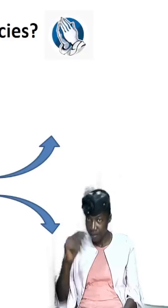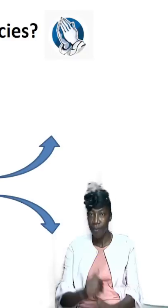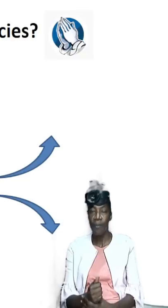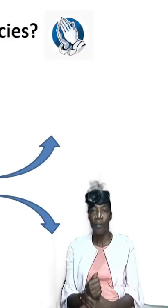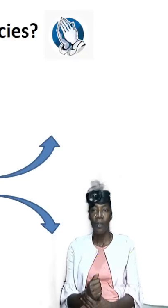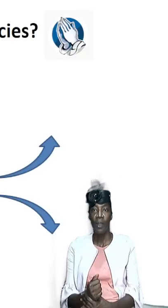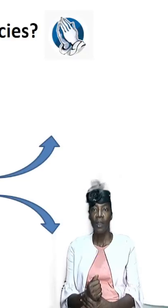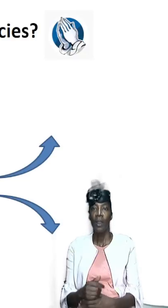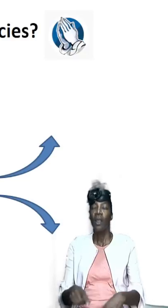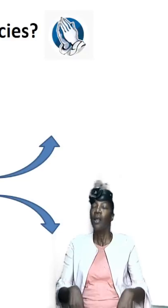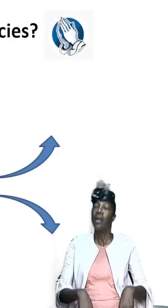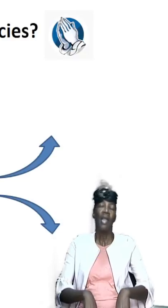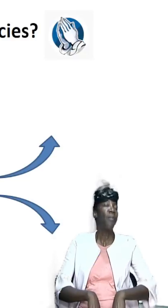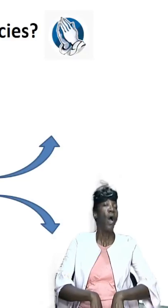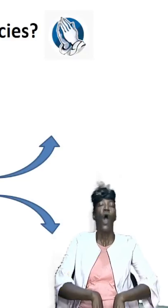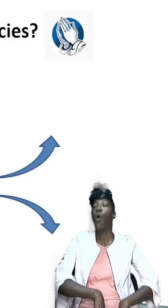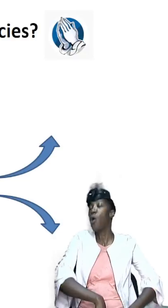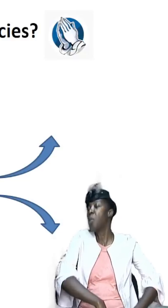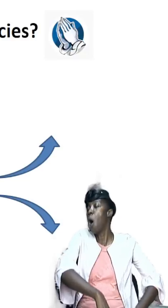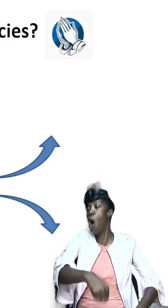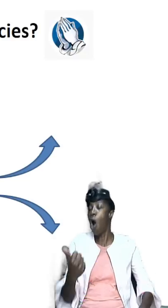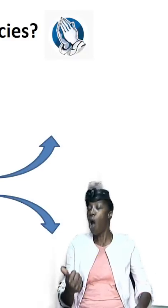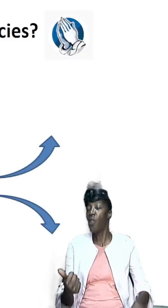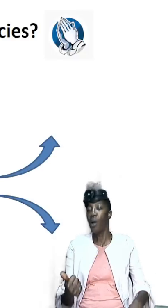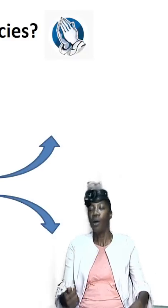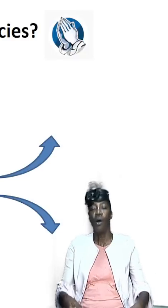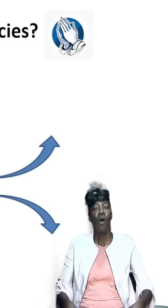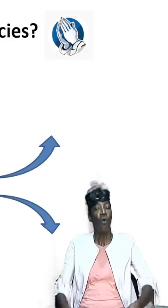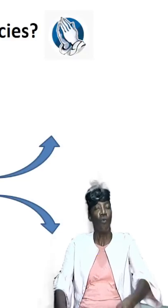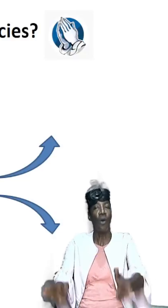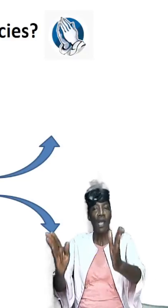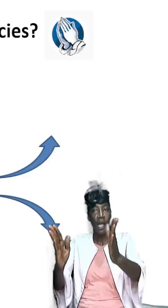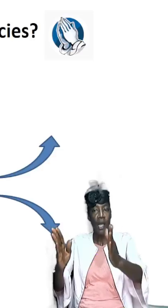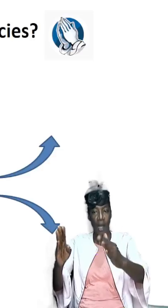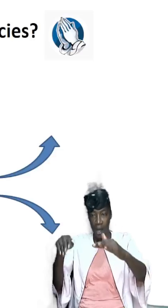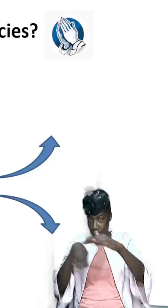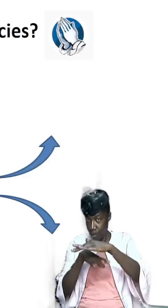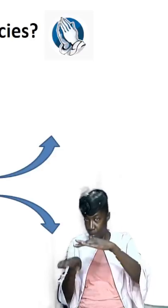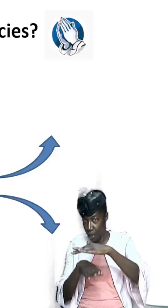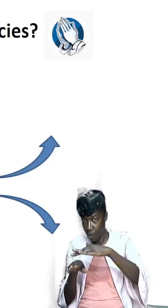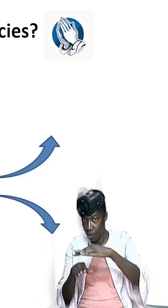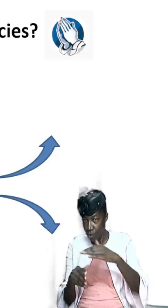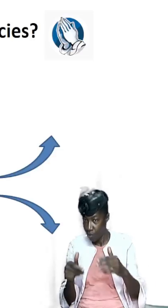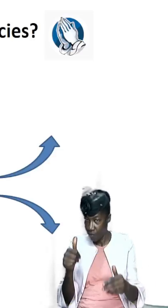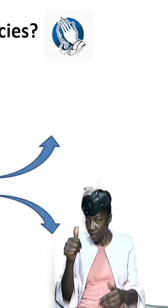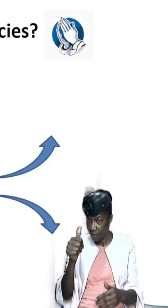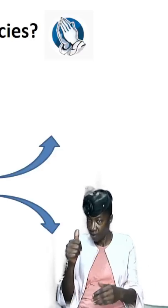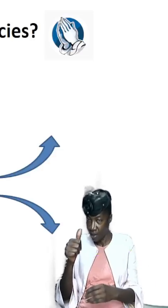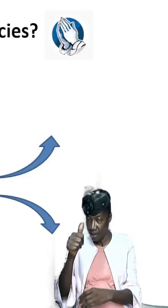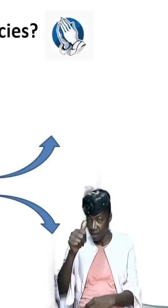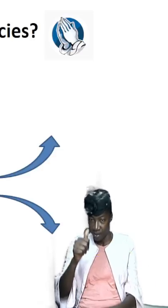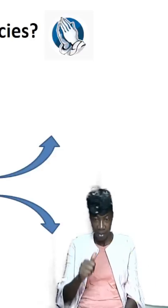and big B goes in the other direction. And then look below. We have little A and little B.